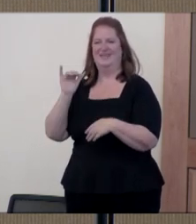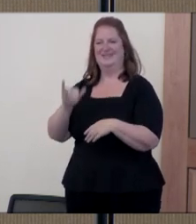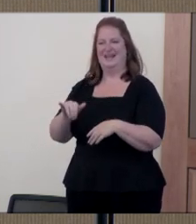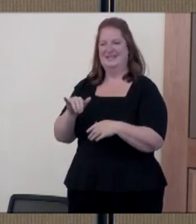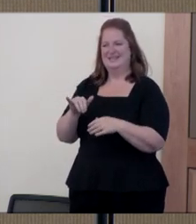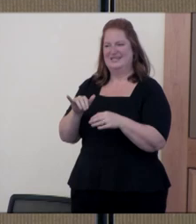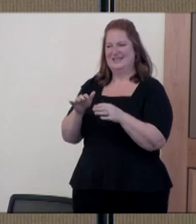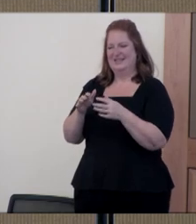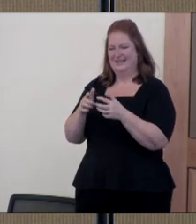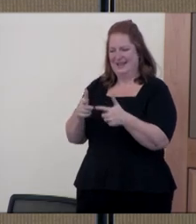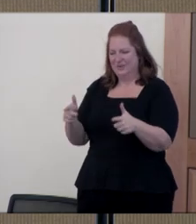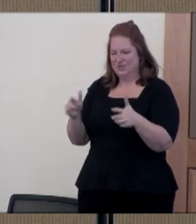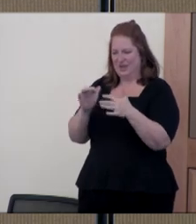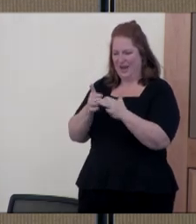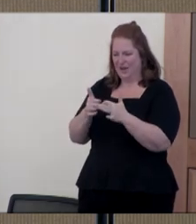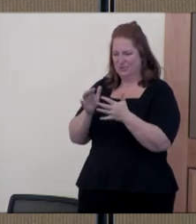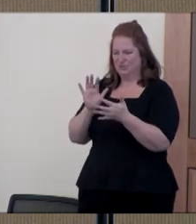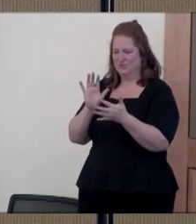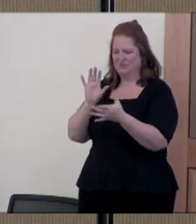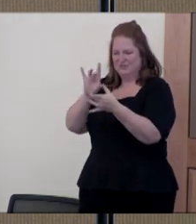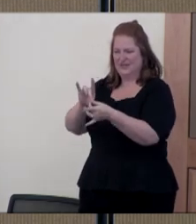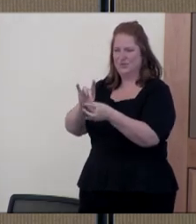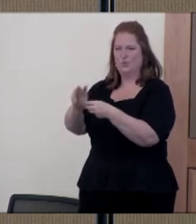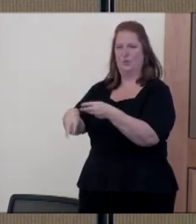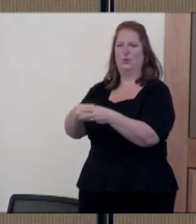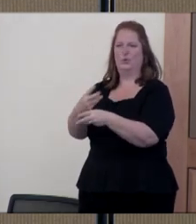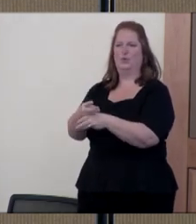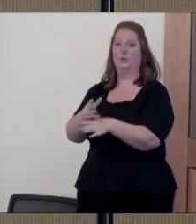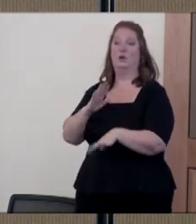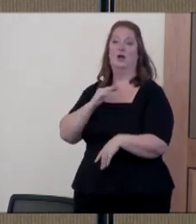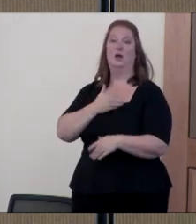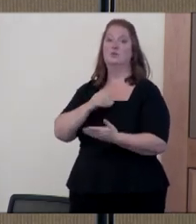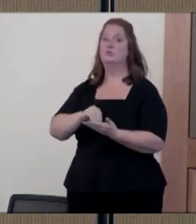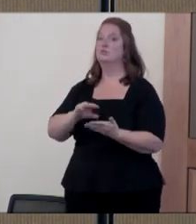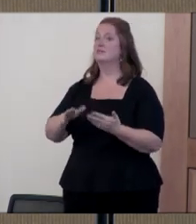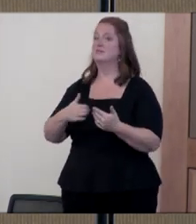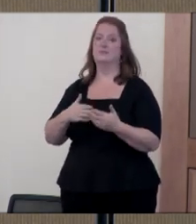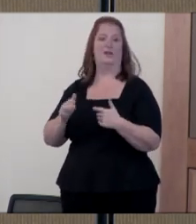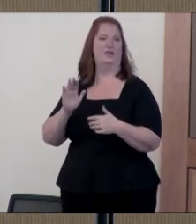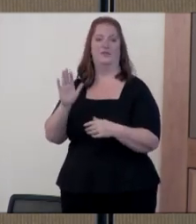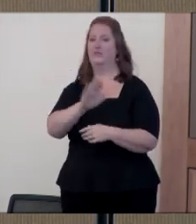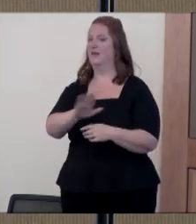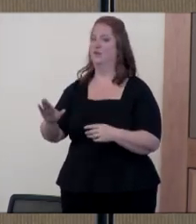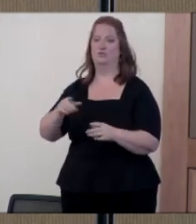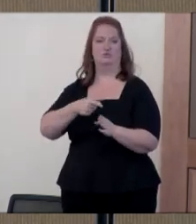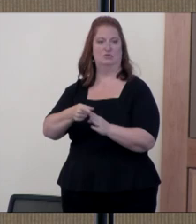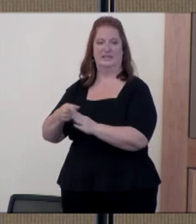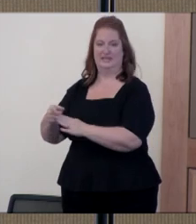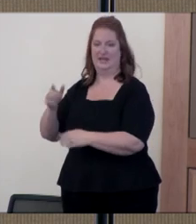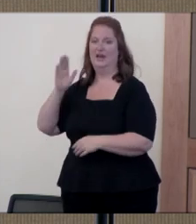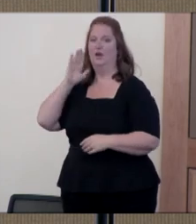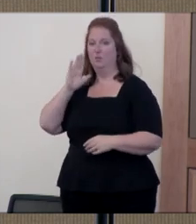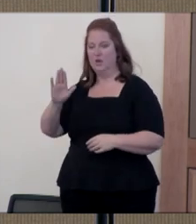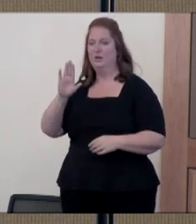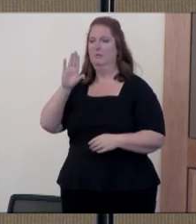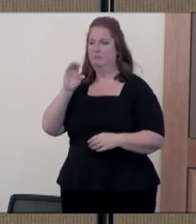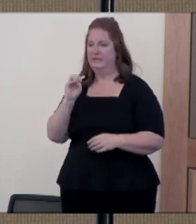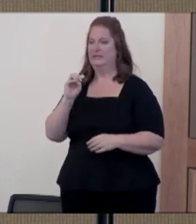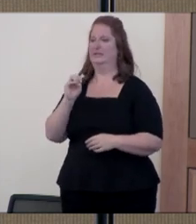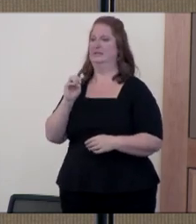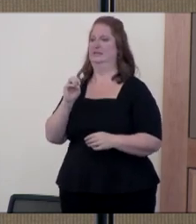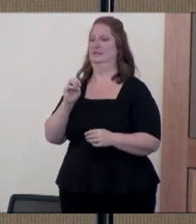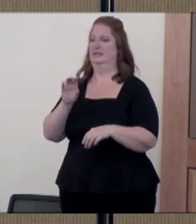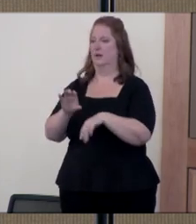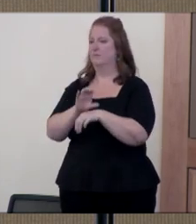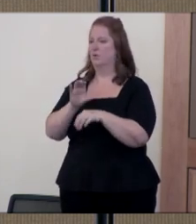to connect with the world. Our students, no matter their major or degree, will be innovative and digitally savvy so that they